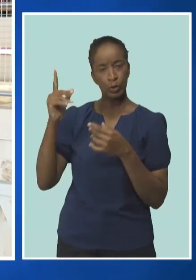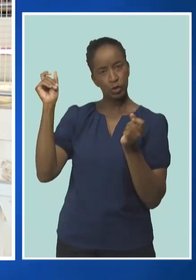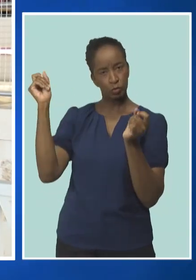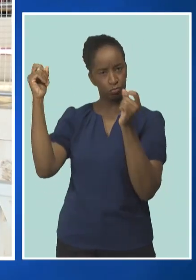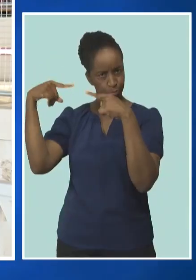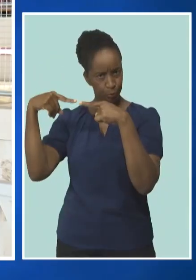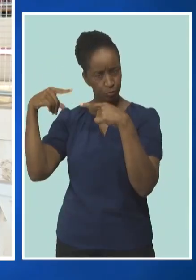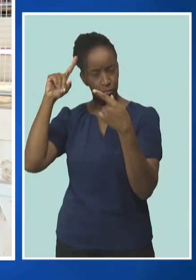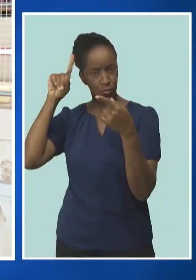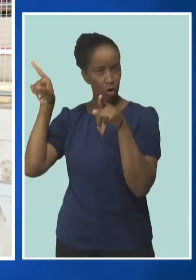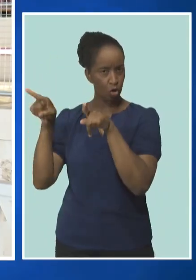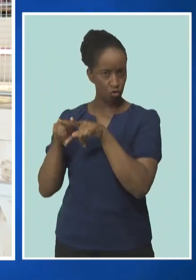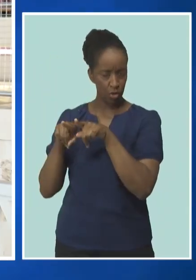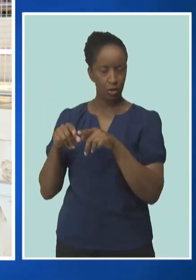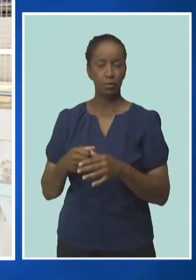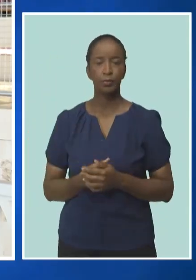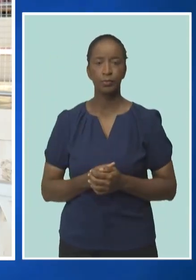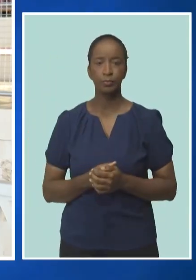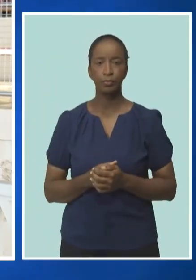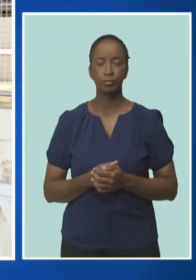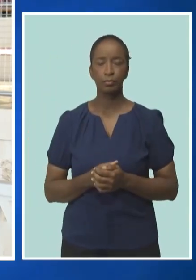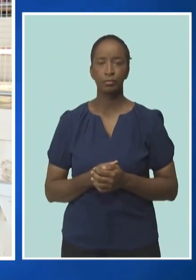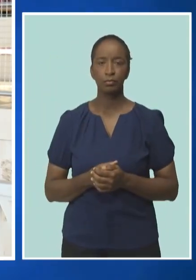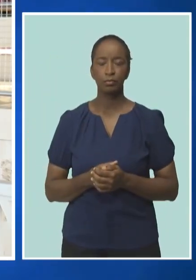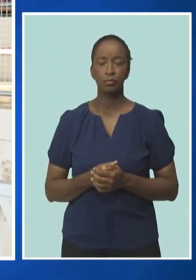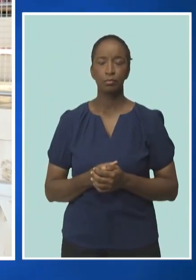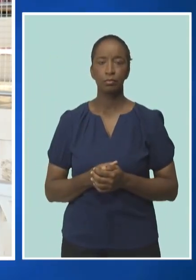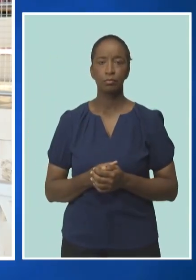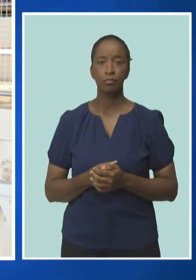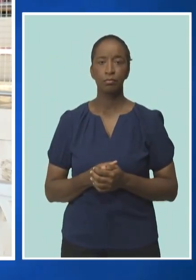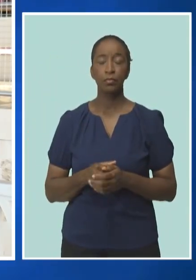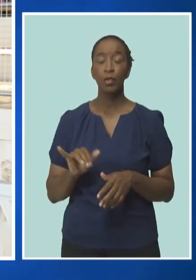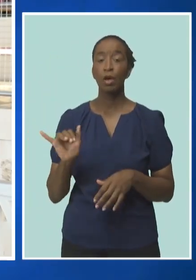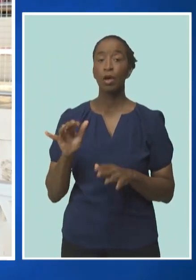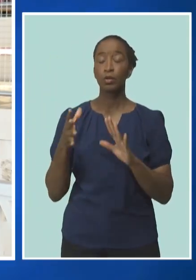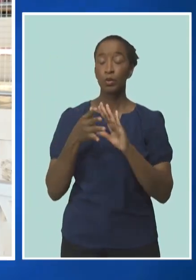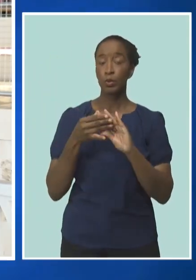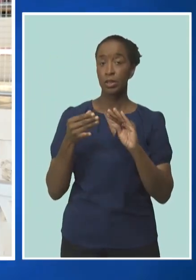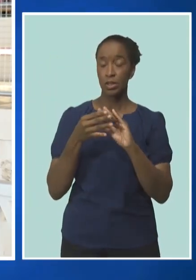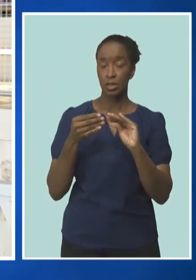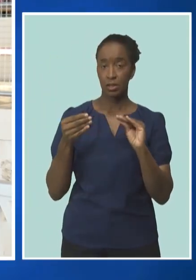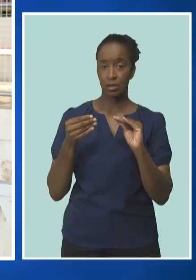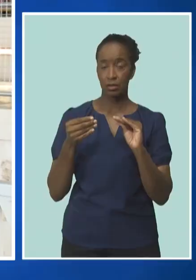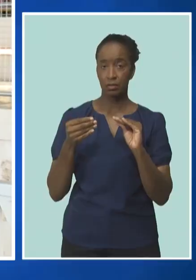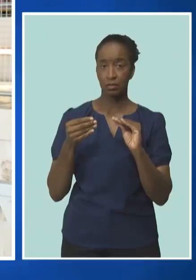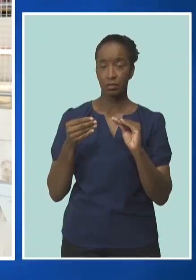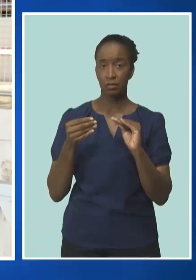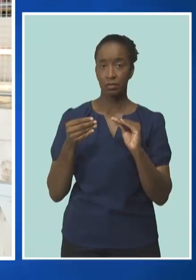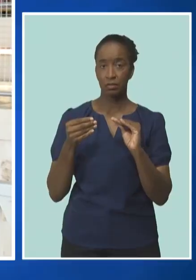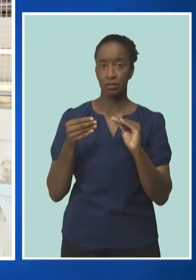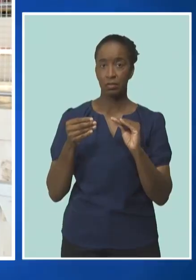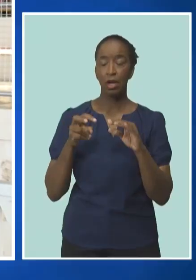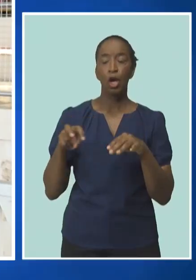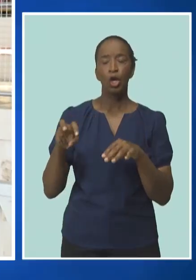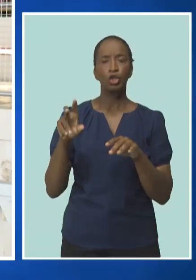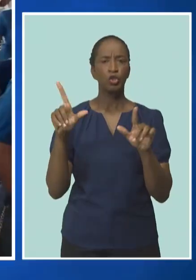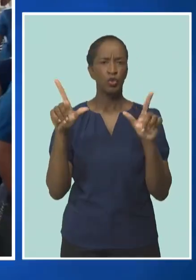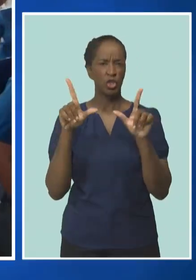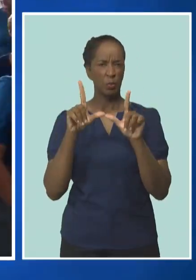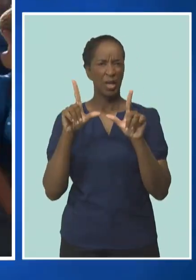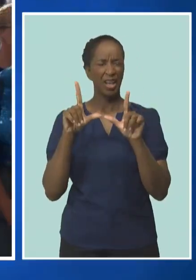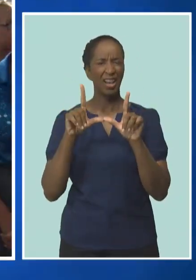our tourism industry. The chairman also called for an overhaul of the island's outdated tourism licensing